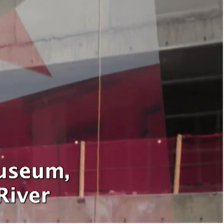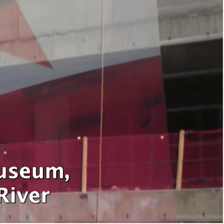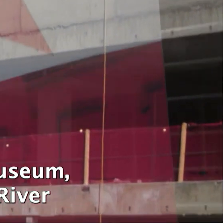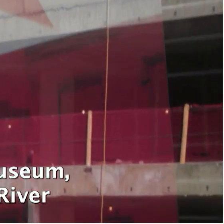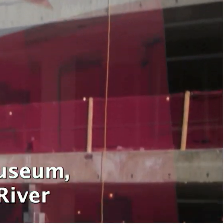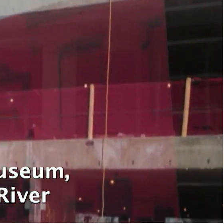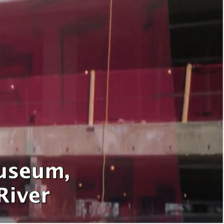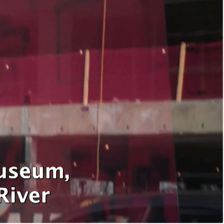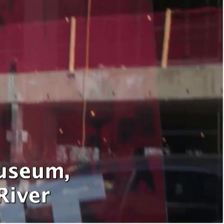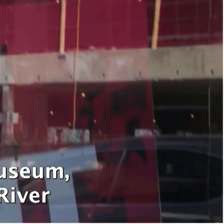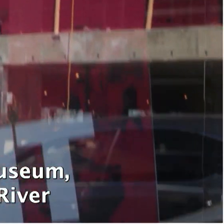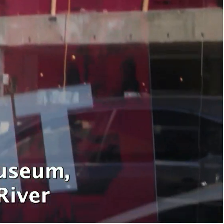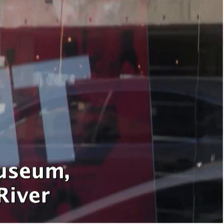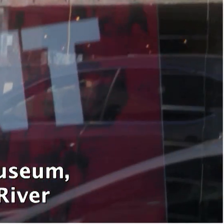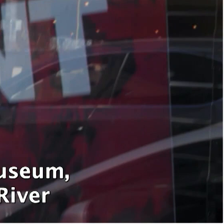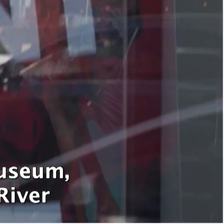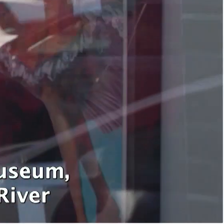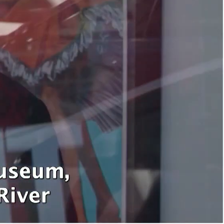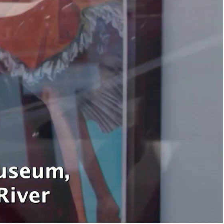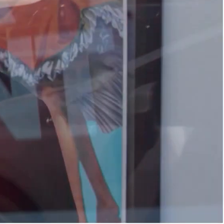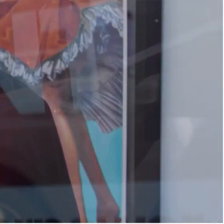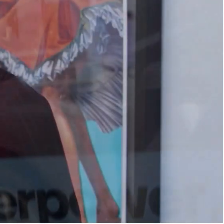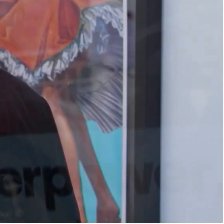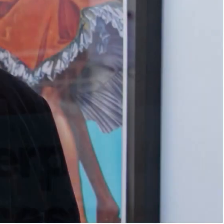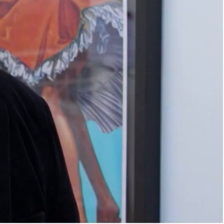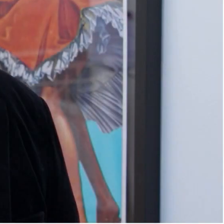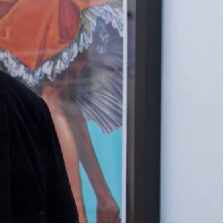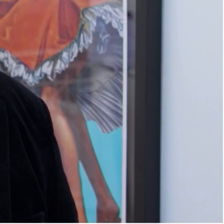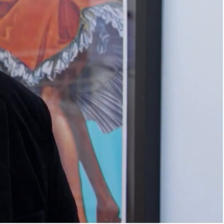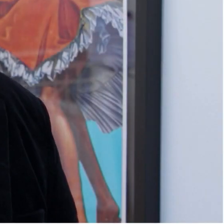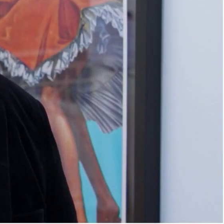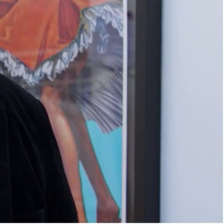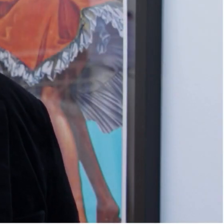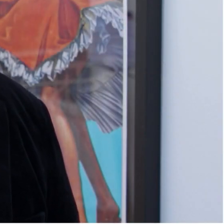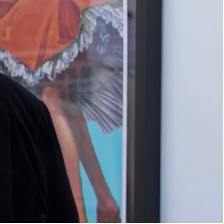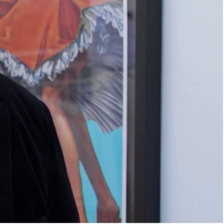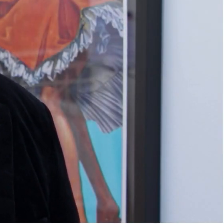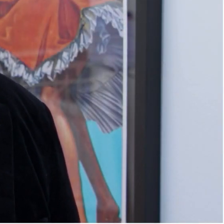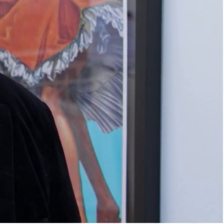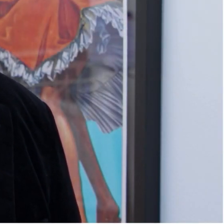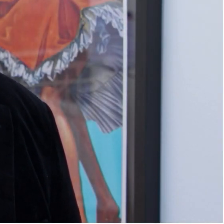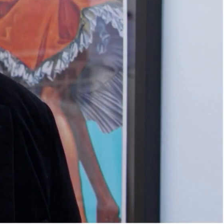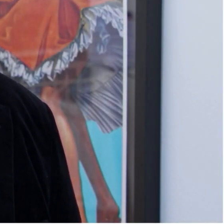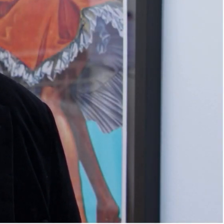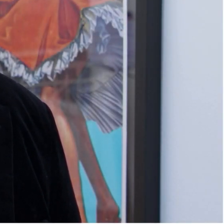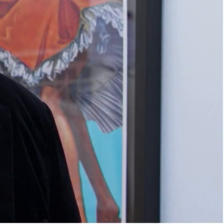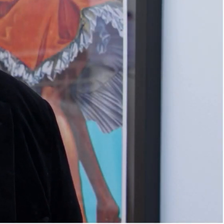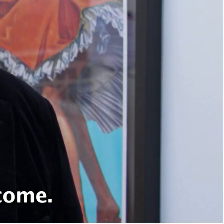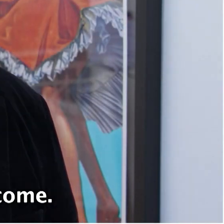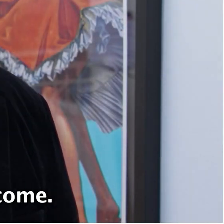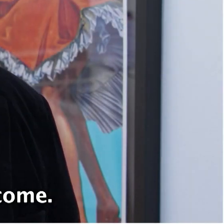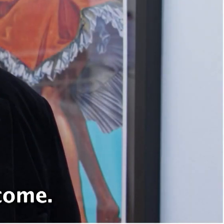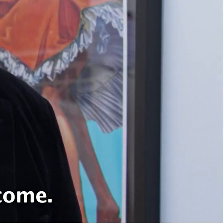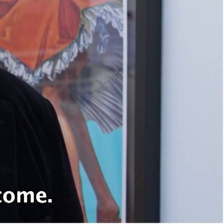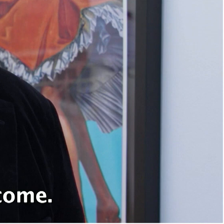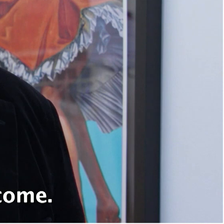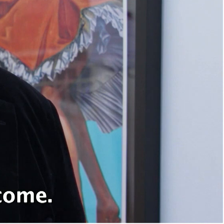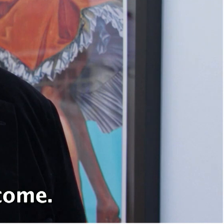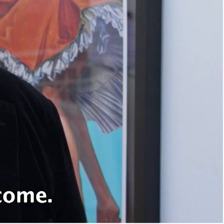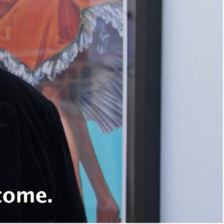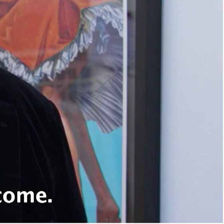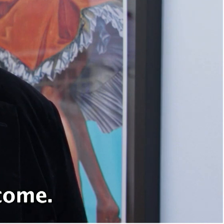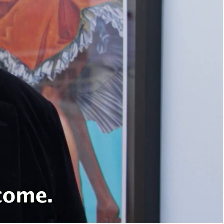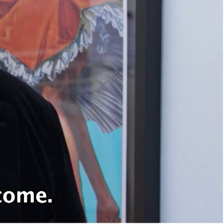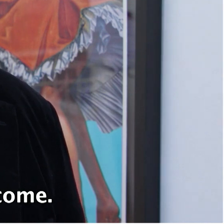Museum, ensuring our residents east of the river have access to amenities and cultural institutions. We're also